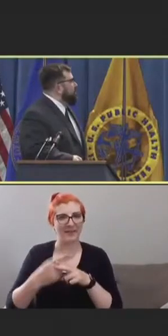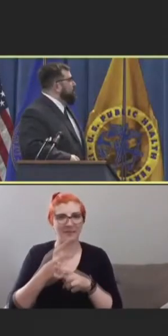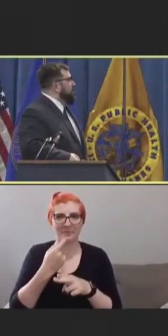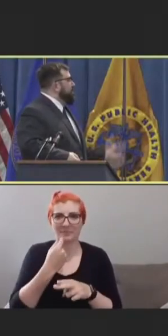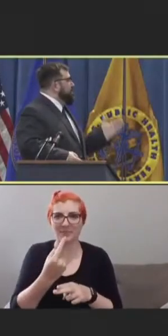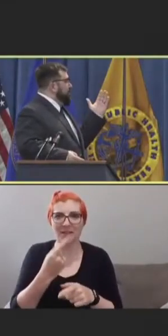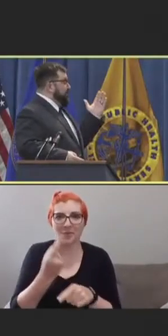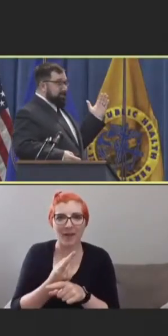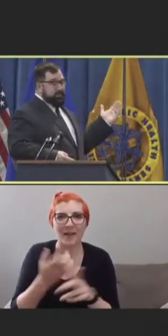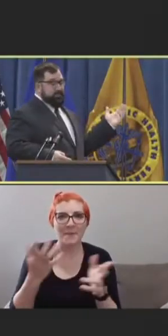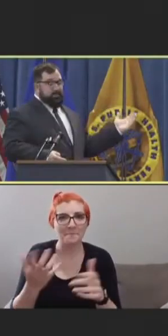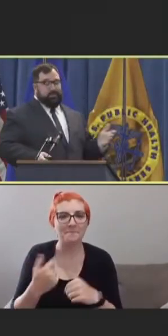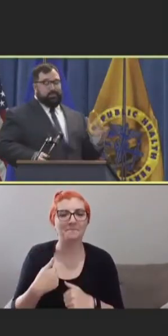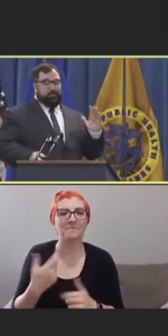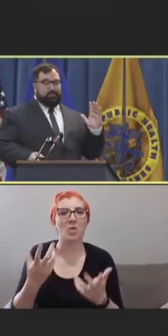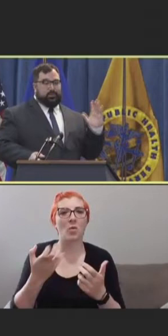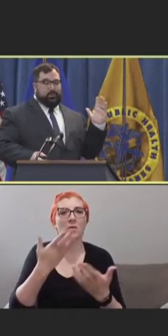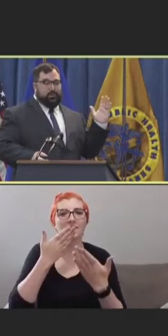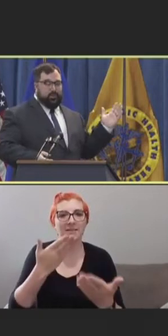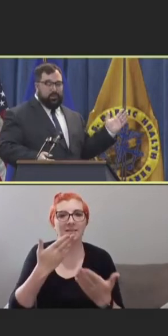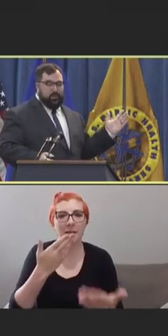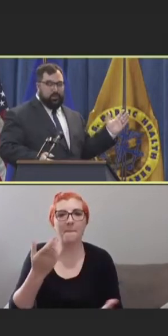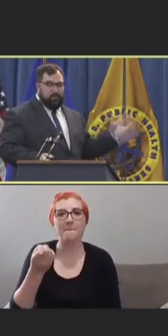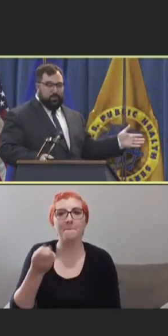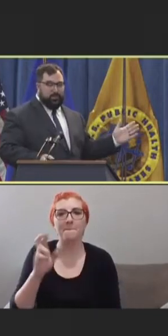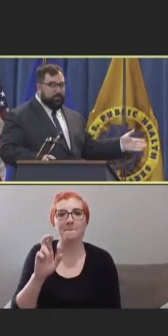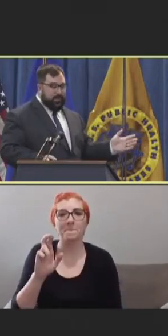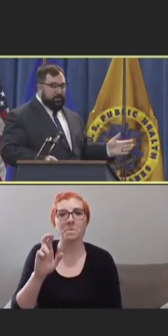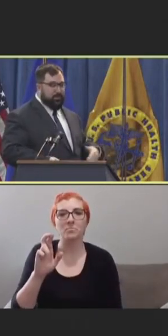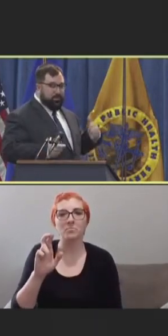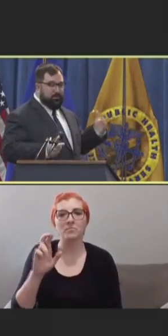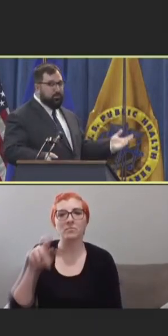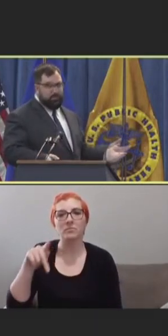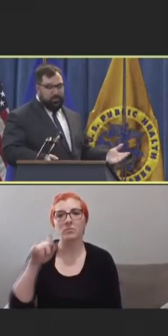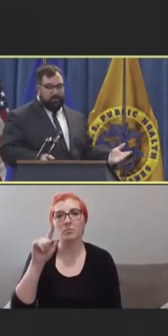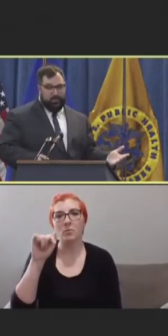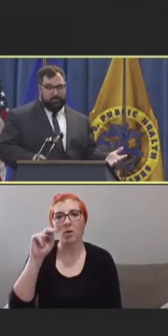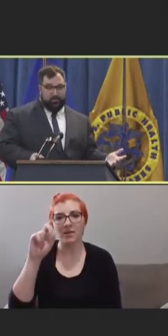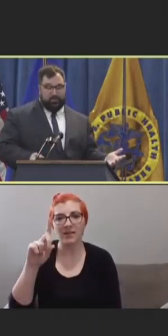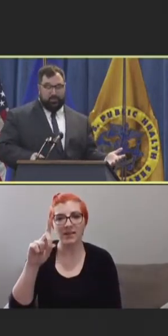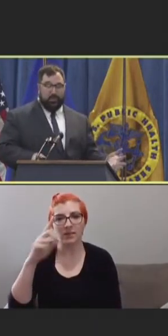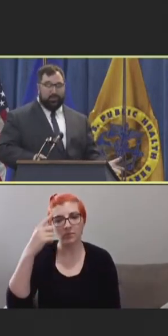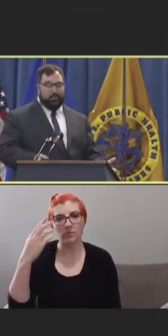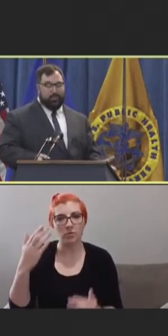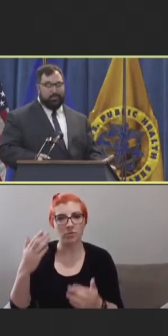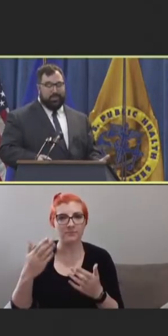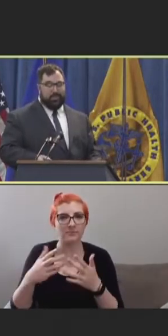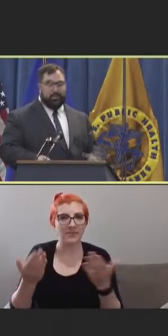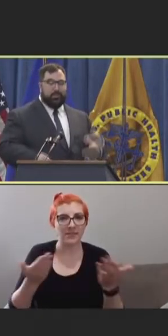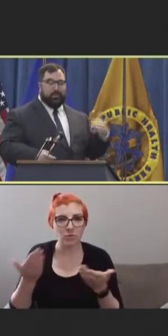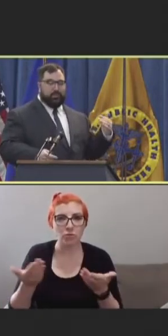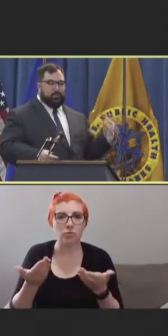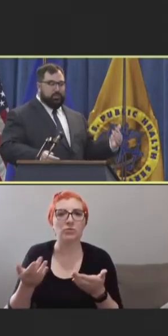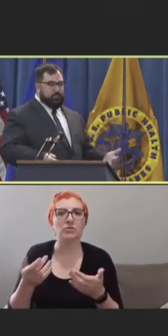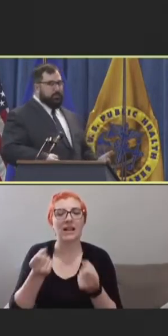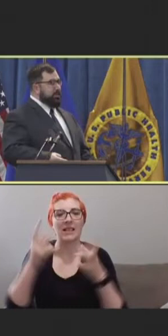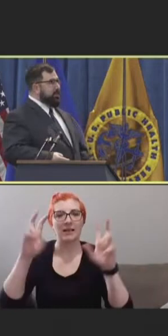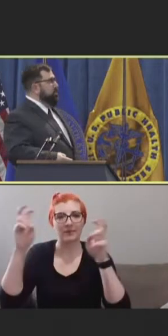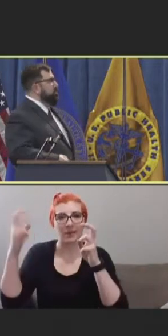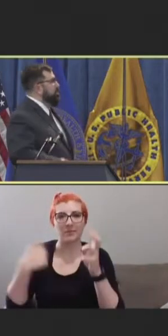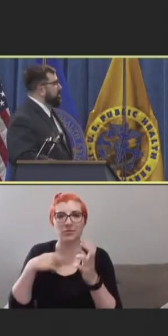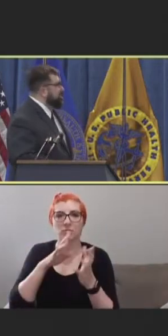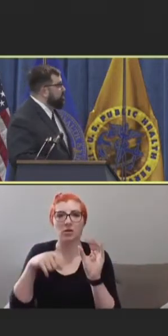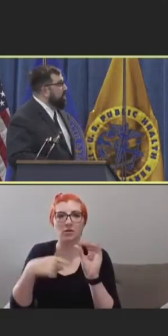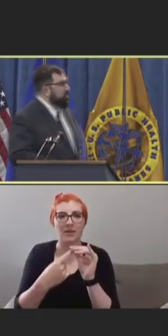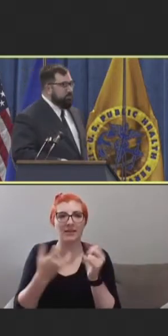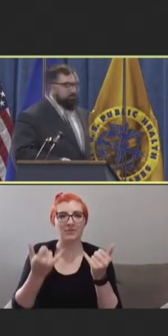I just want to basically thank Dr. Poland and Dowling for introducing a lot of the topics I'm going to be talking about today. So I should be able to get through some